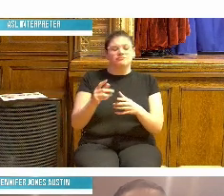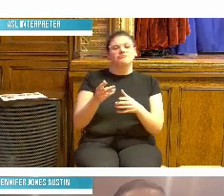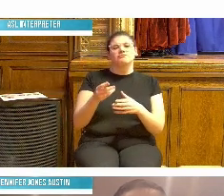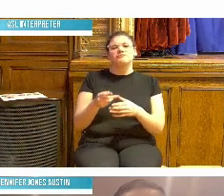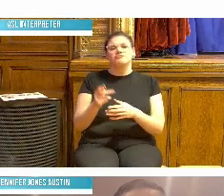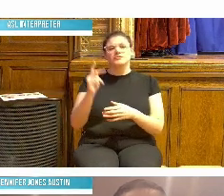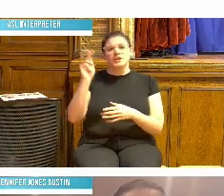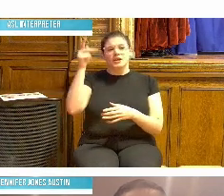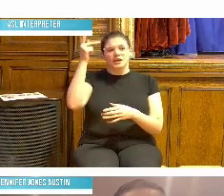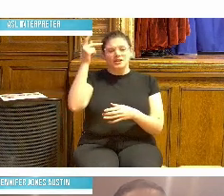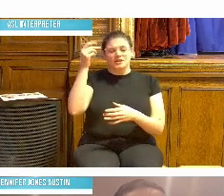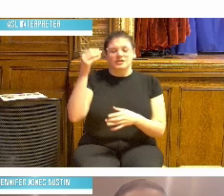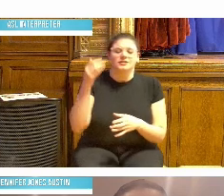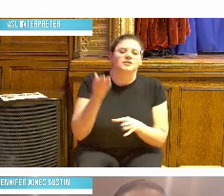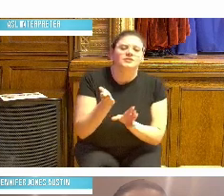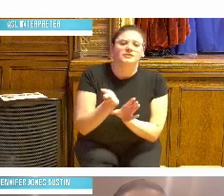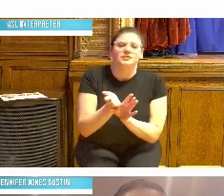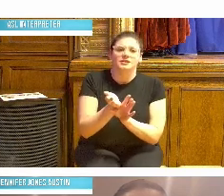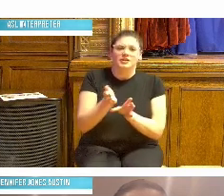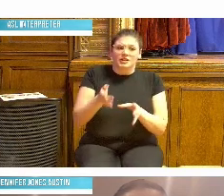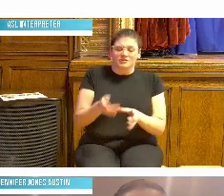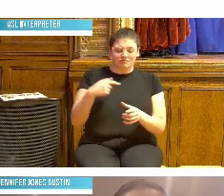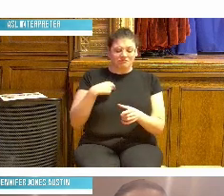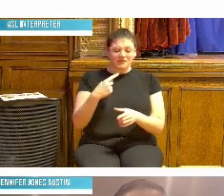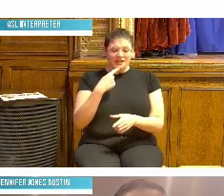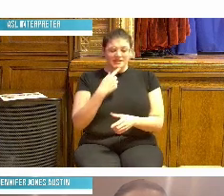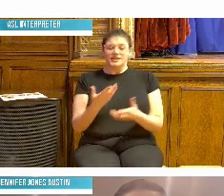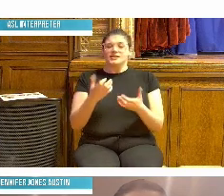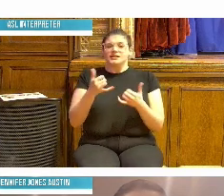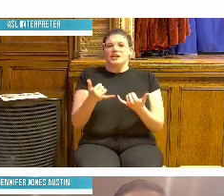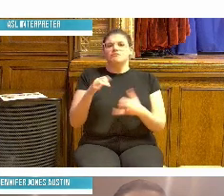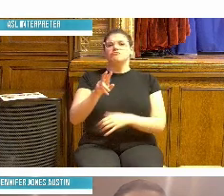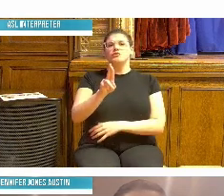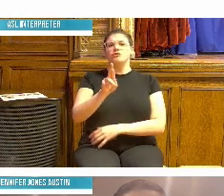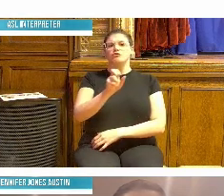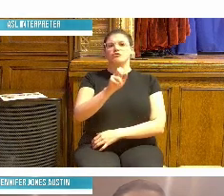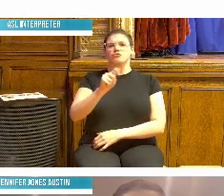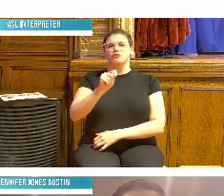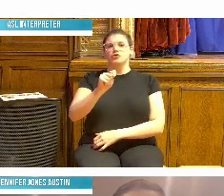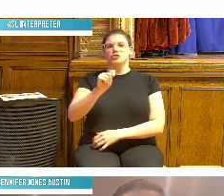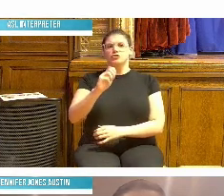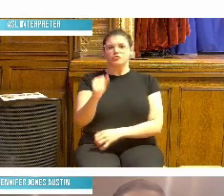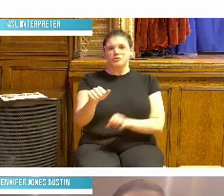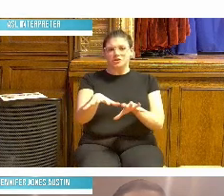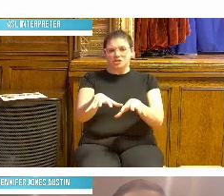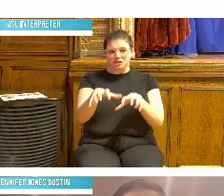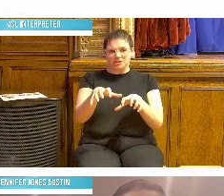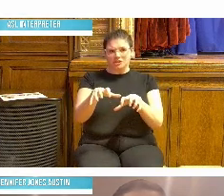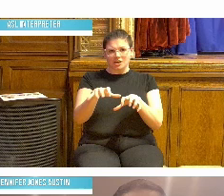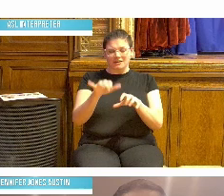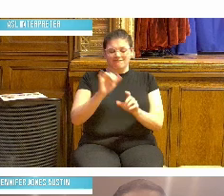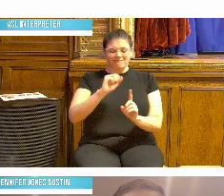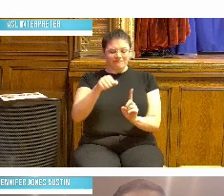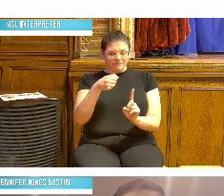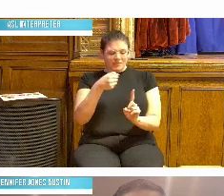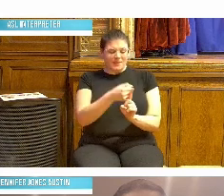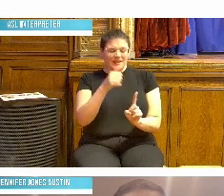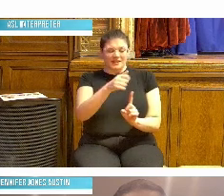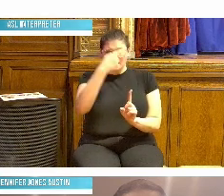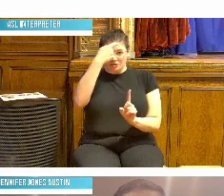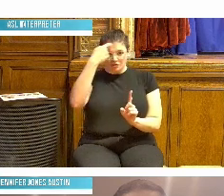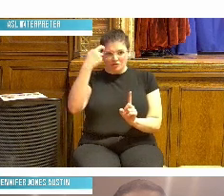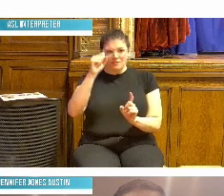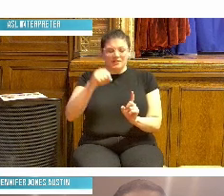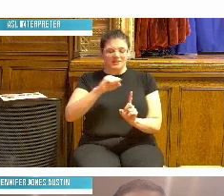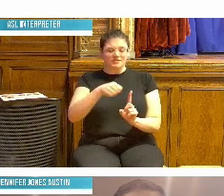as root shock, a reaction to trauma that can affect individuals and communities over generations. Fullilove concludes